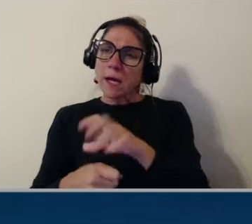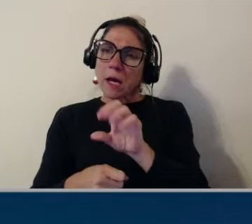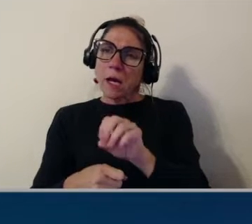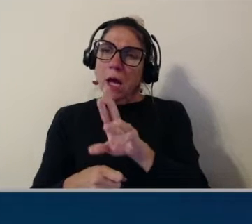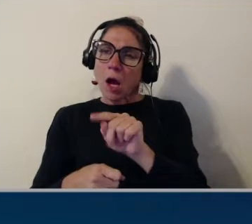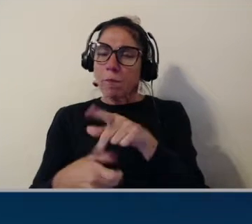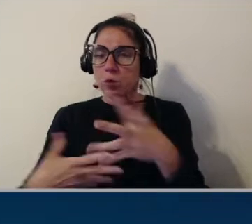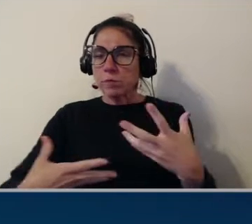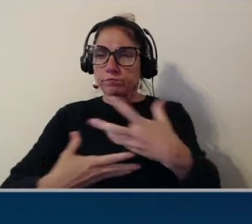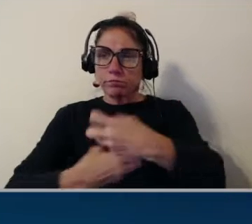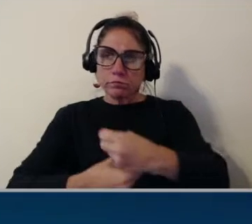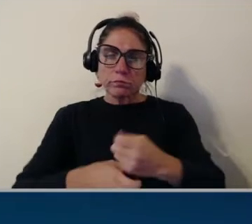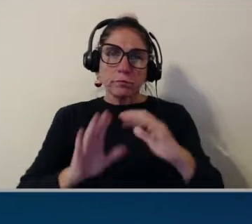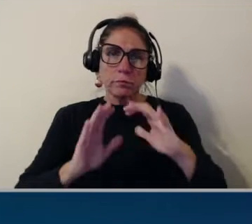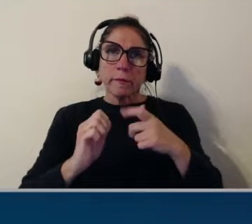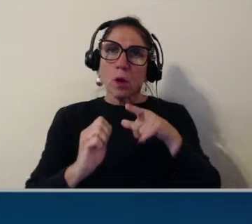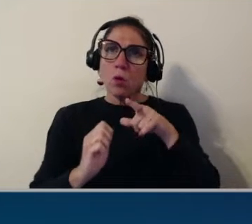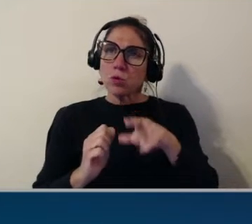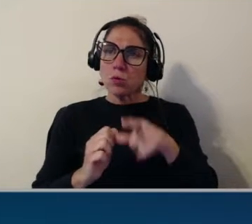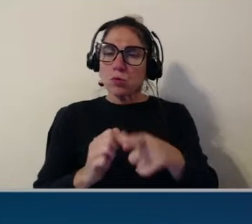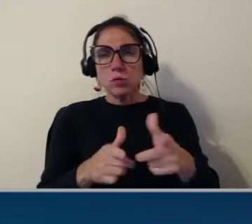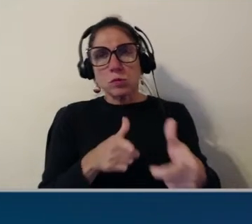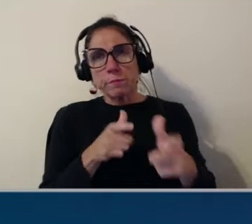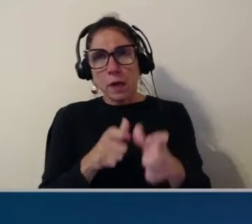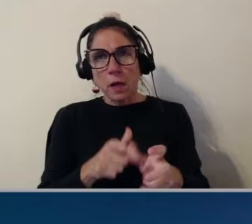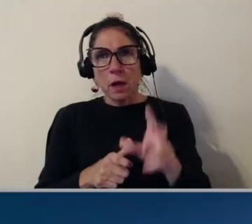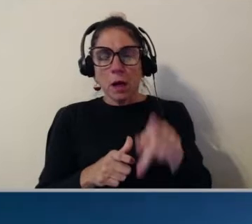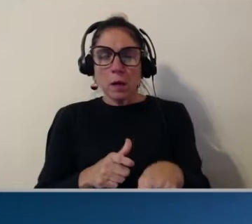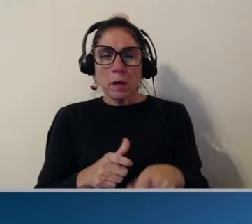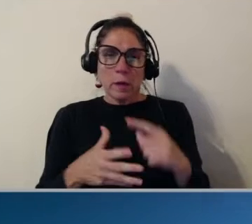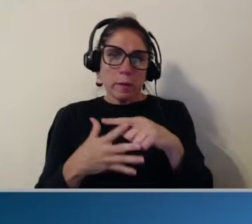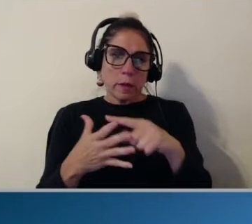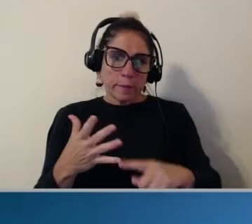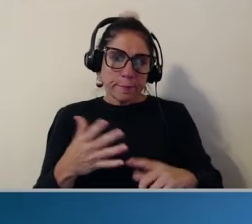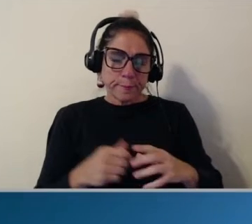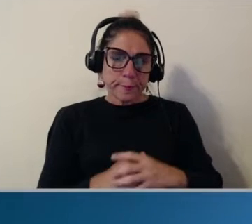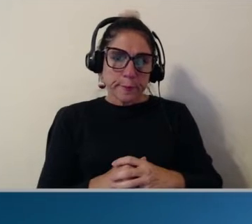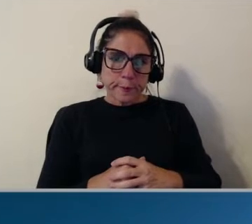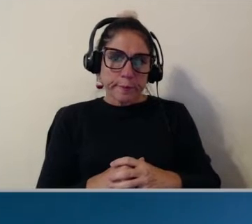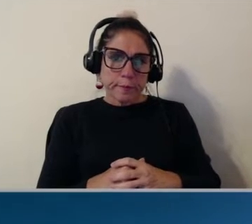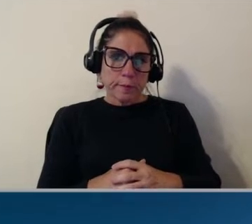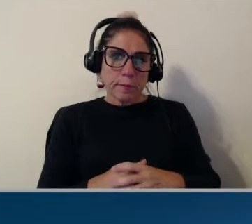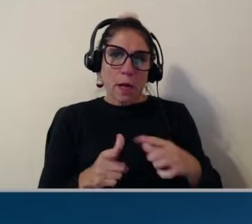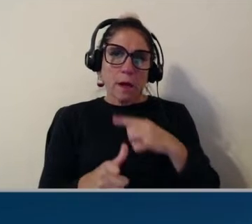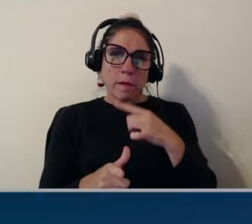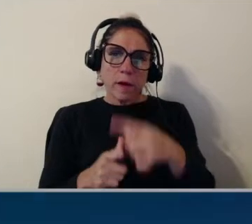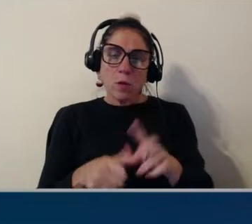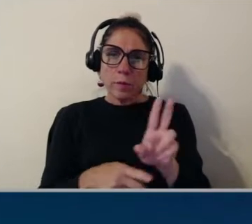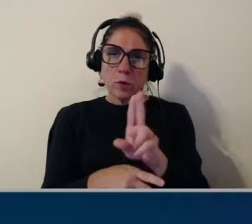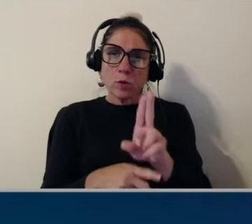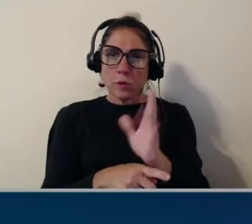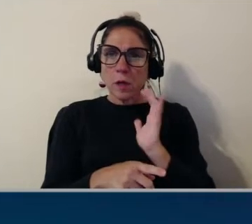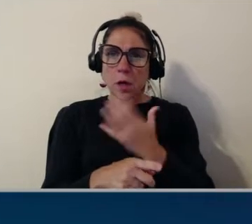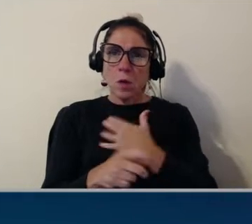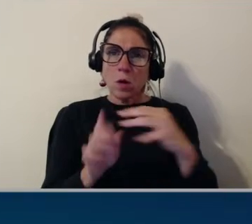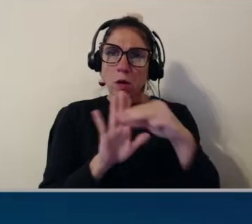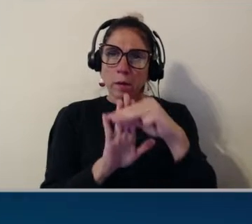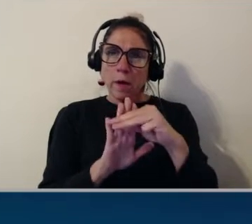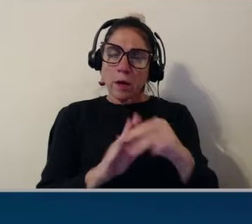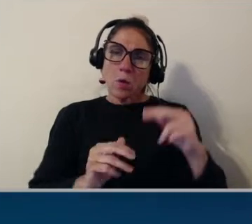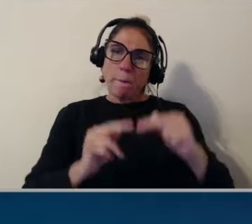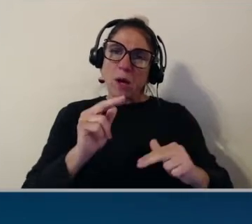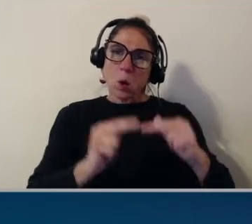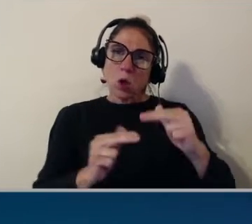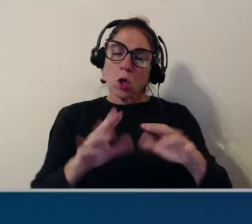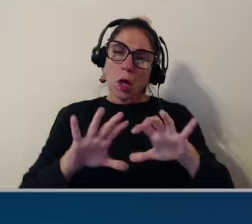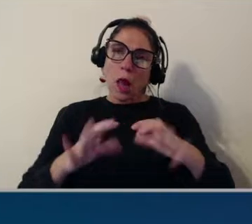how you achieve basically speed up in inference. We will be using our model builder class. It's